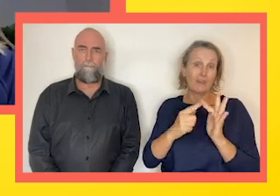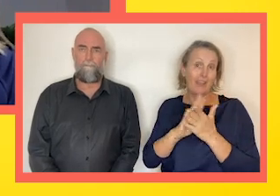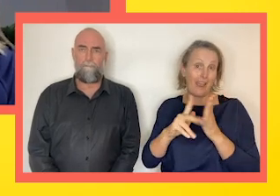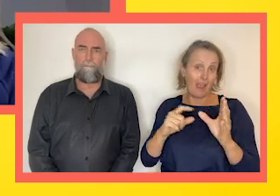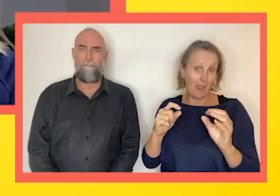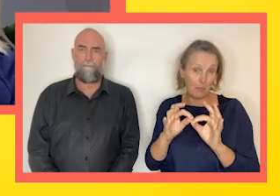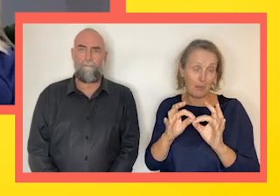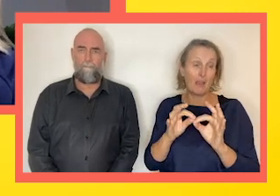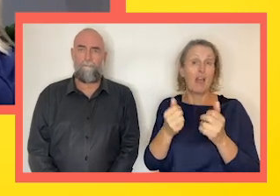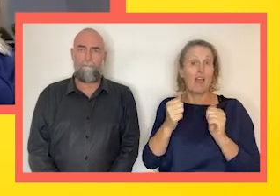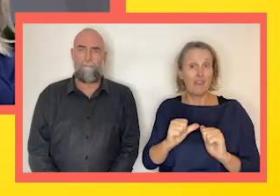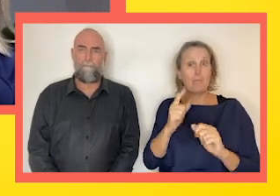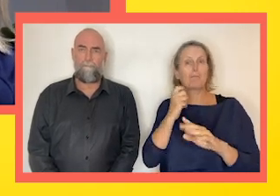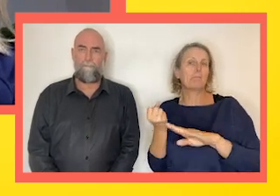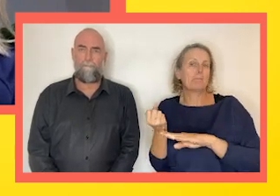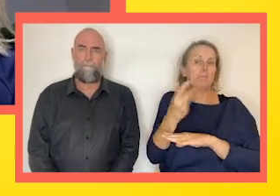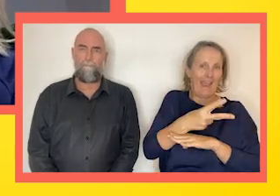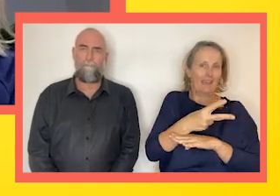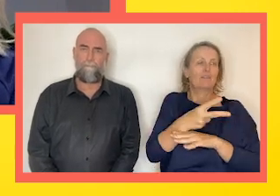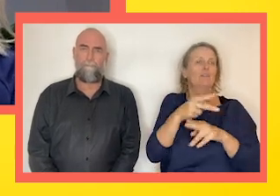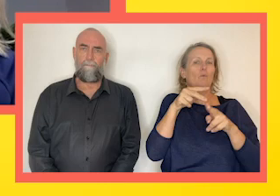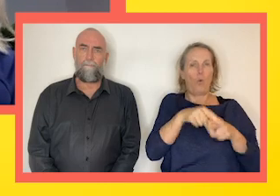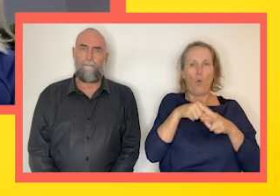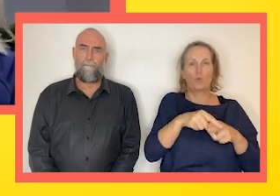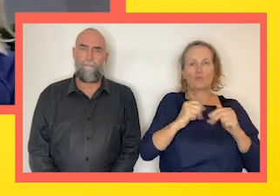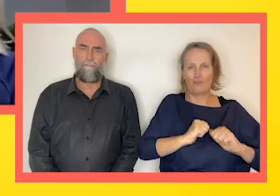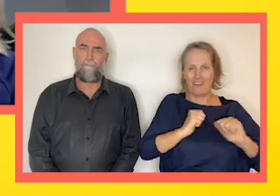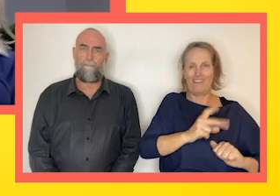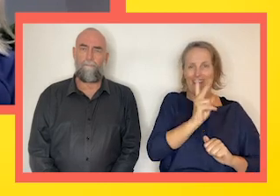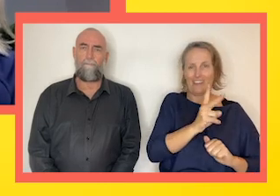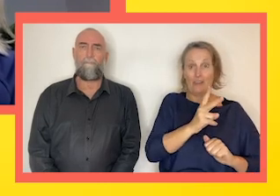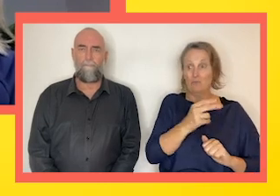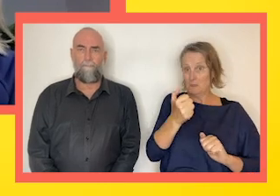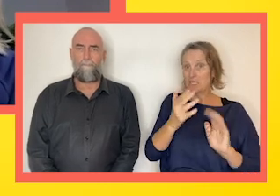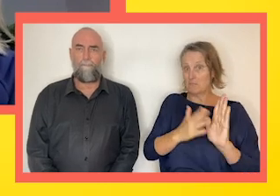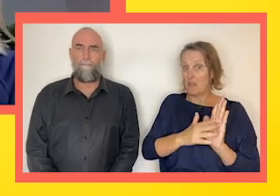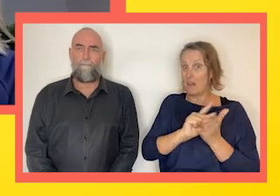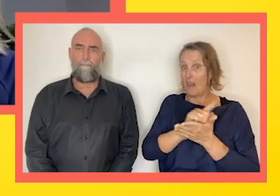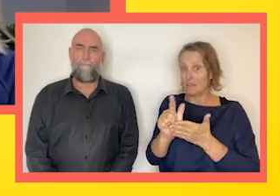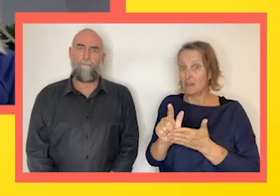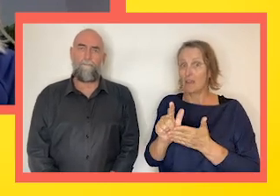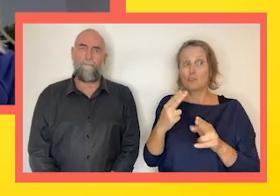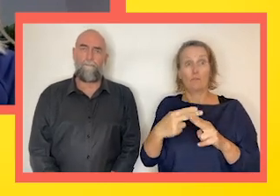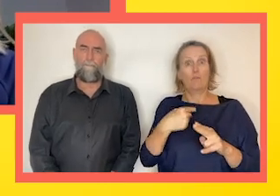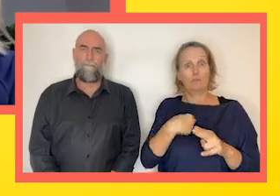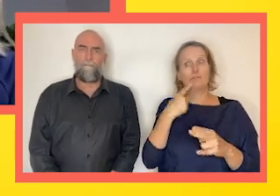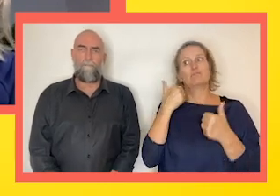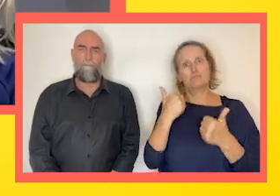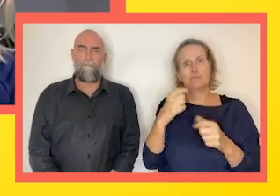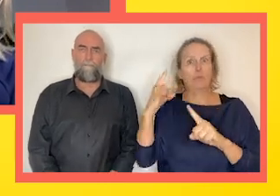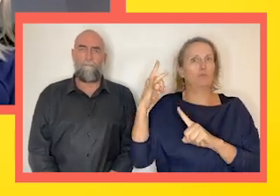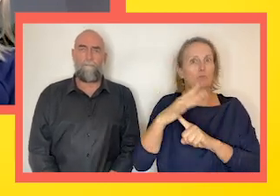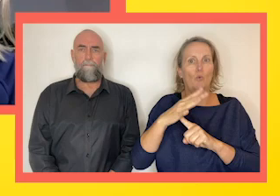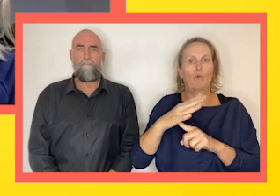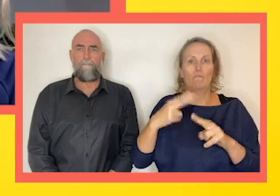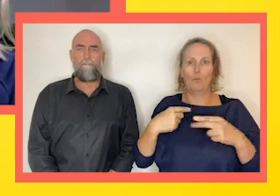And then I was back in the saddle only 6 months after my accident. So for me, that was a really big